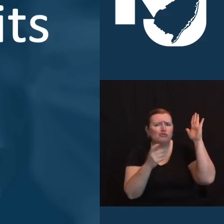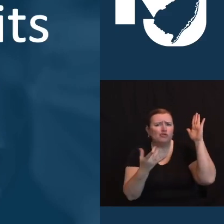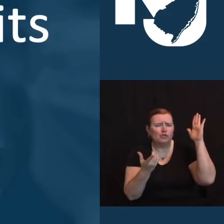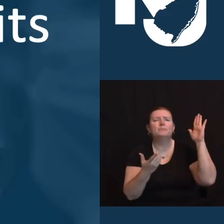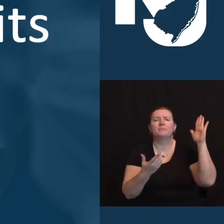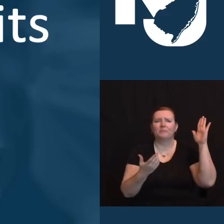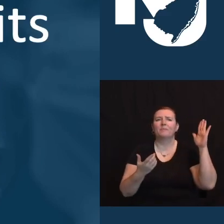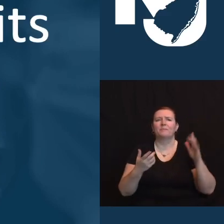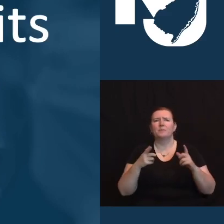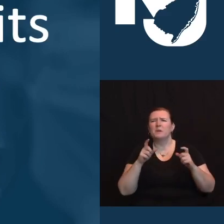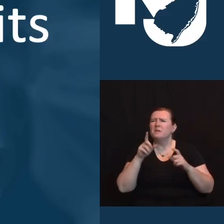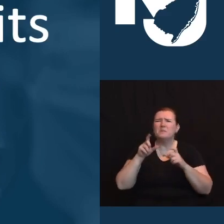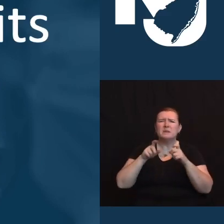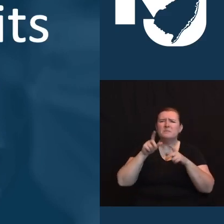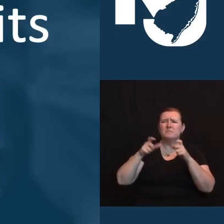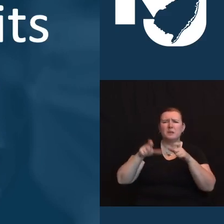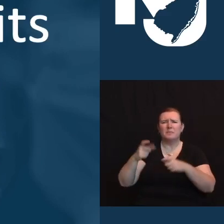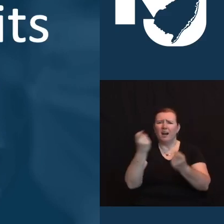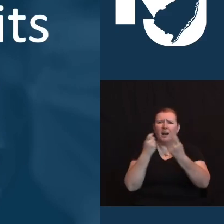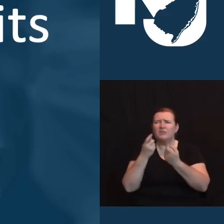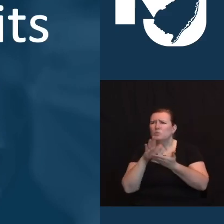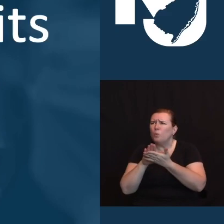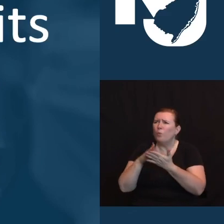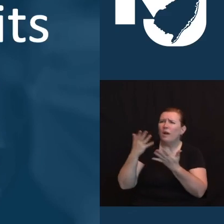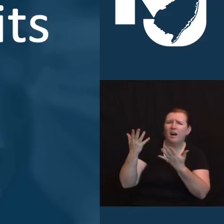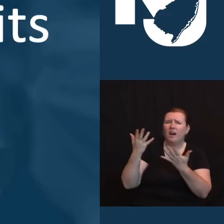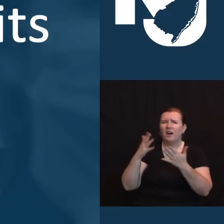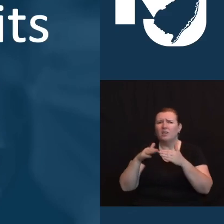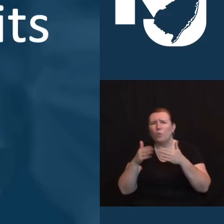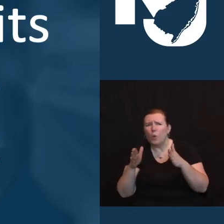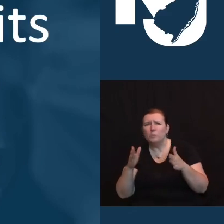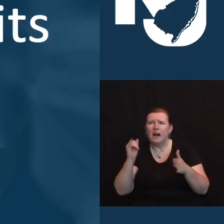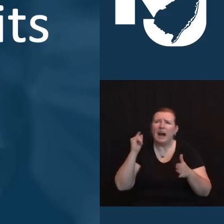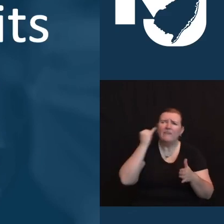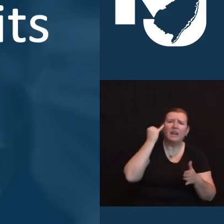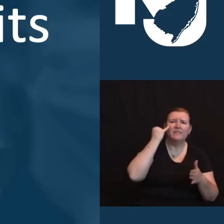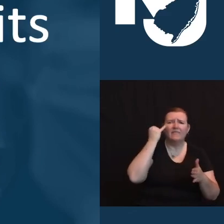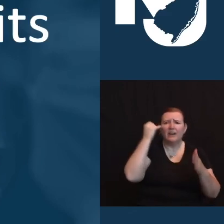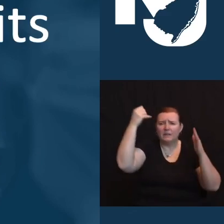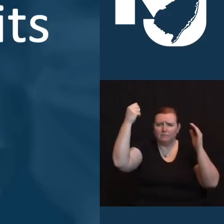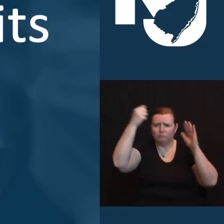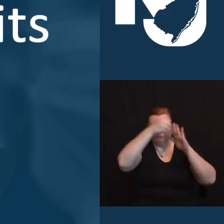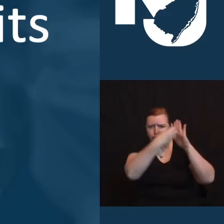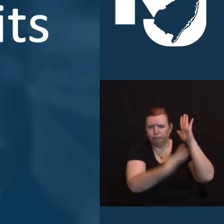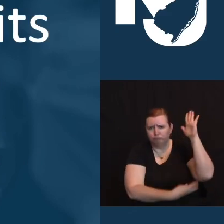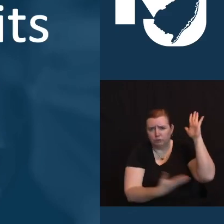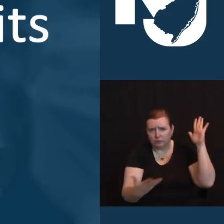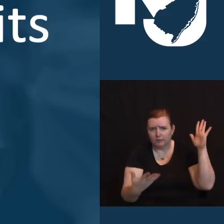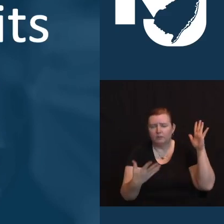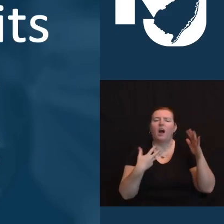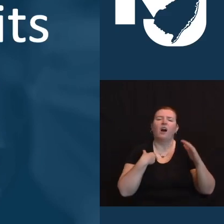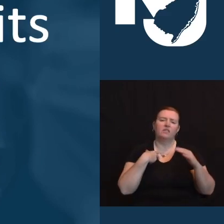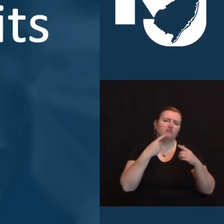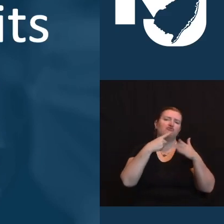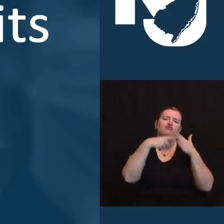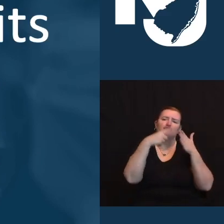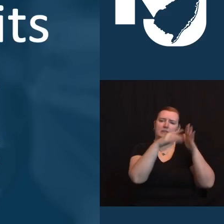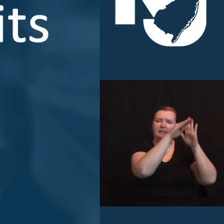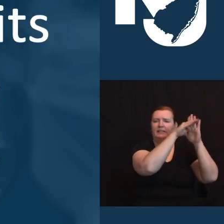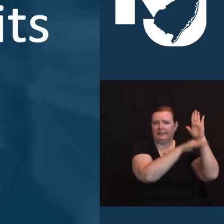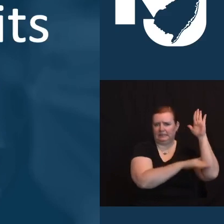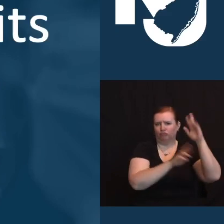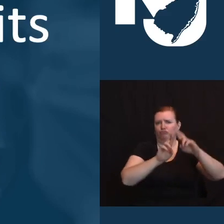questions that schools have been asking about their reopening plans. We hope the checklist and FAQ document will not only provide